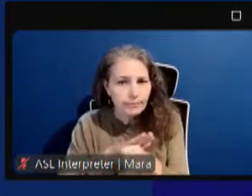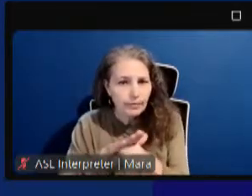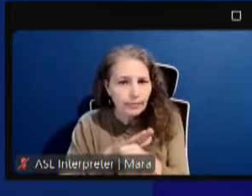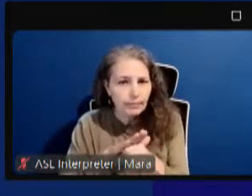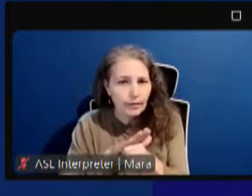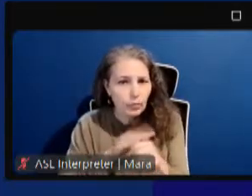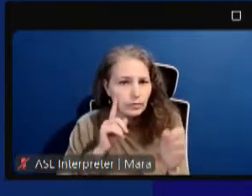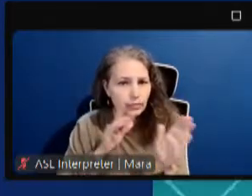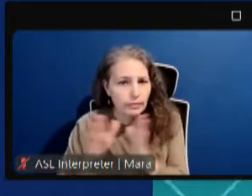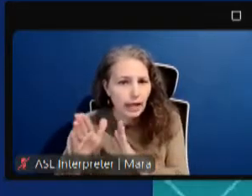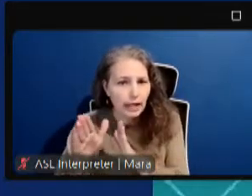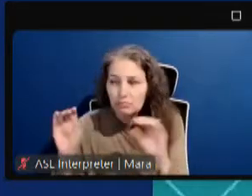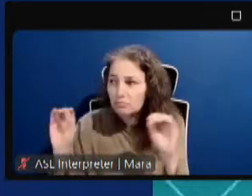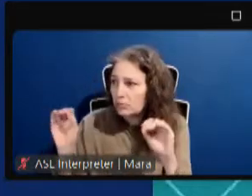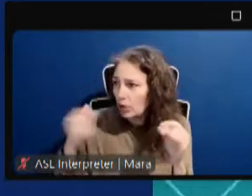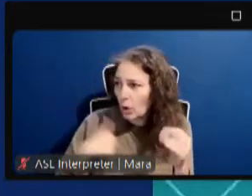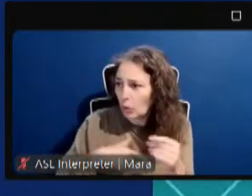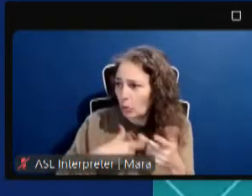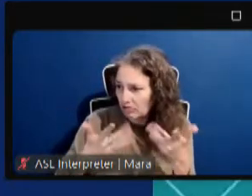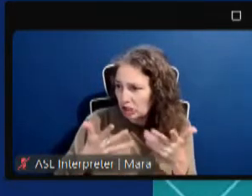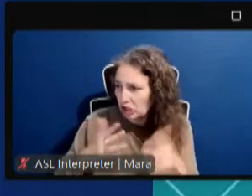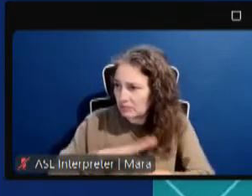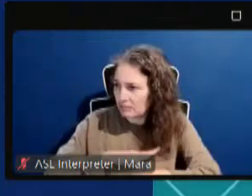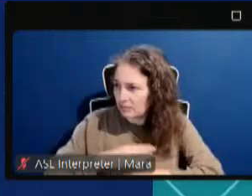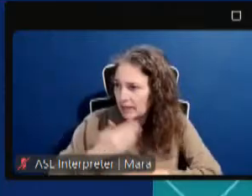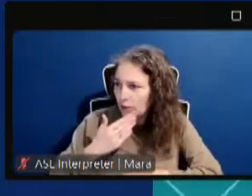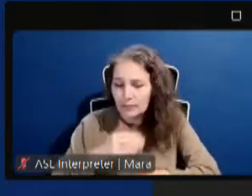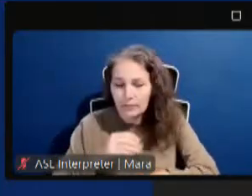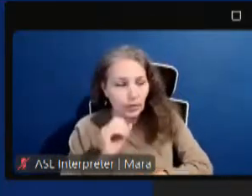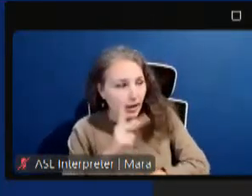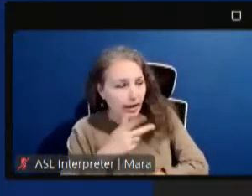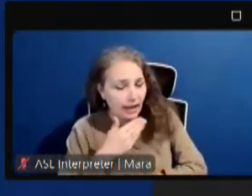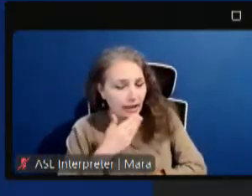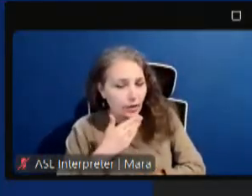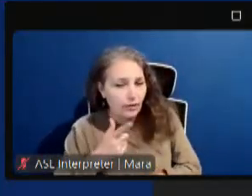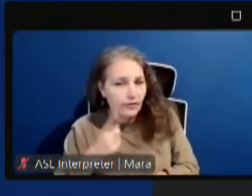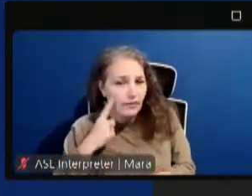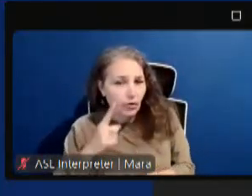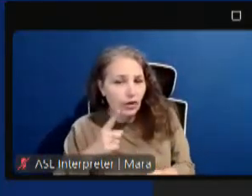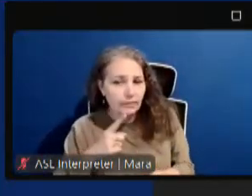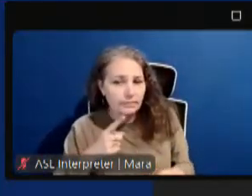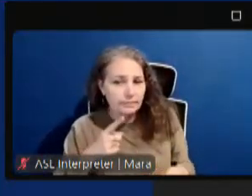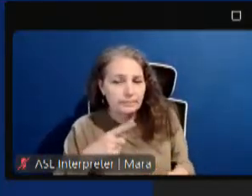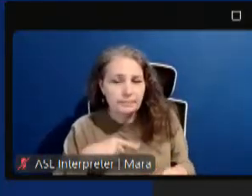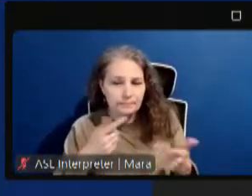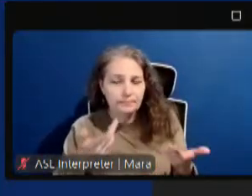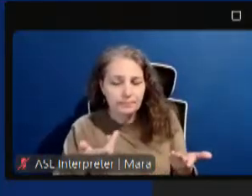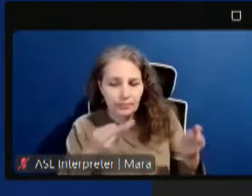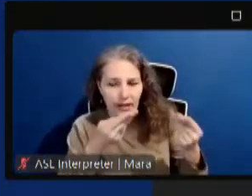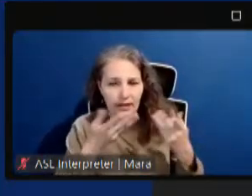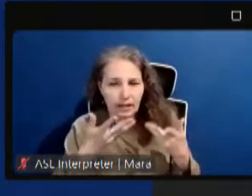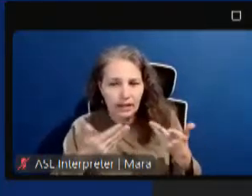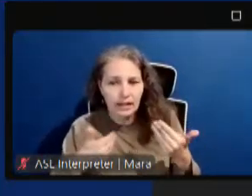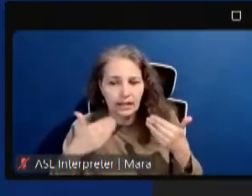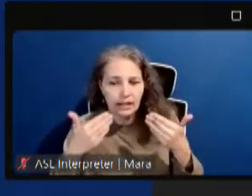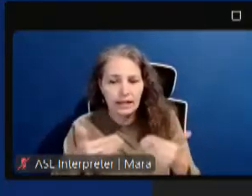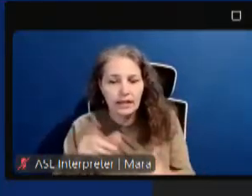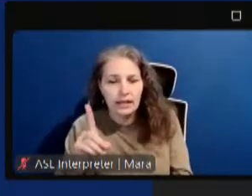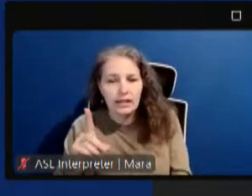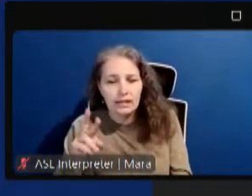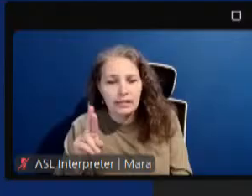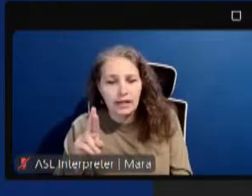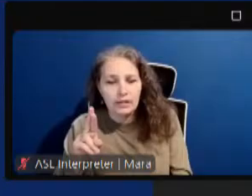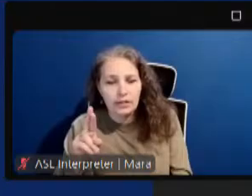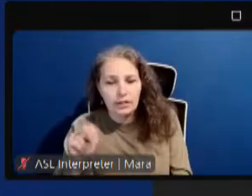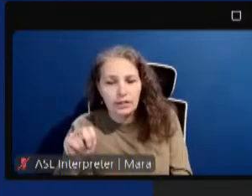No, we've concluded. Thank you. Great. Thank you for confirming. Now turning it over to Dr. Nicole Quick with the Department of